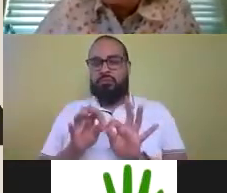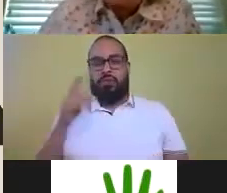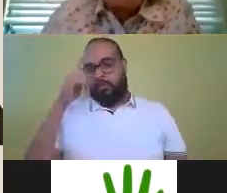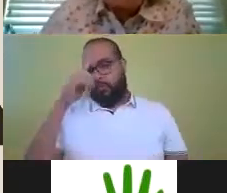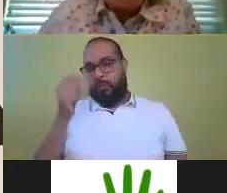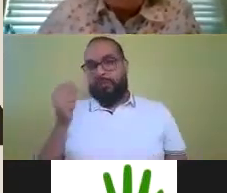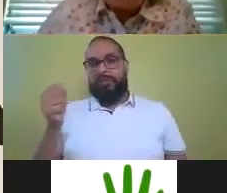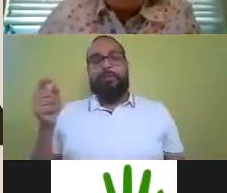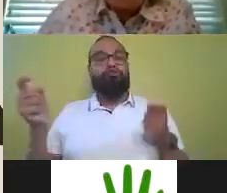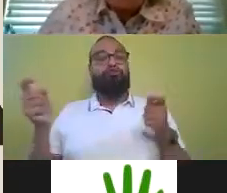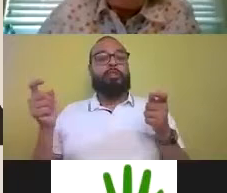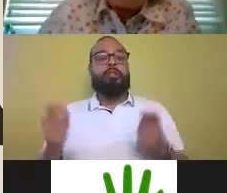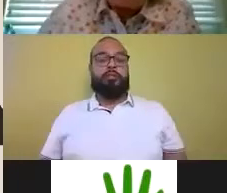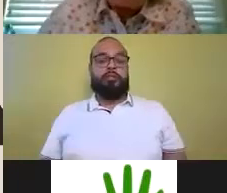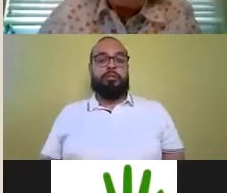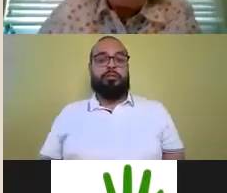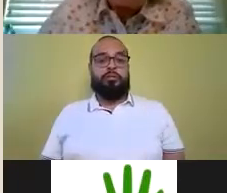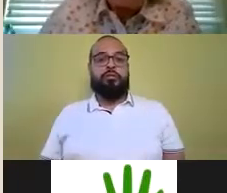self-regulate.